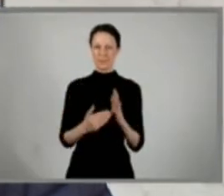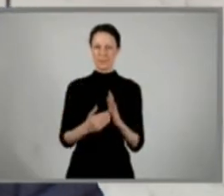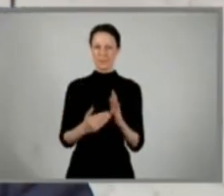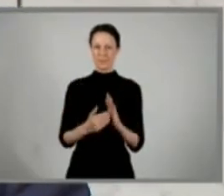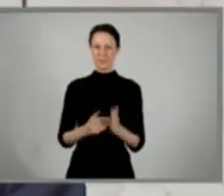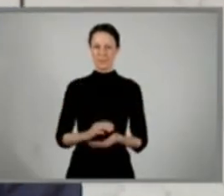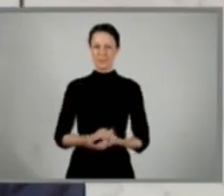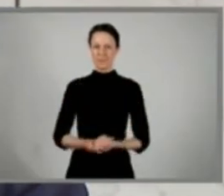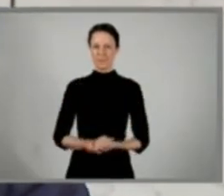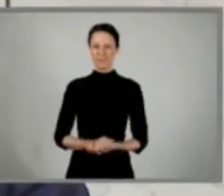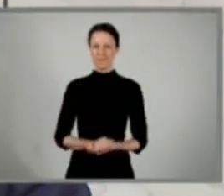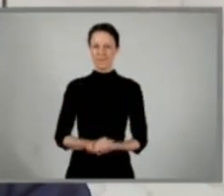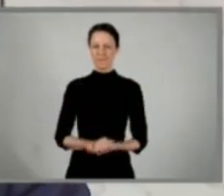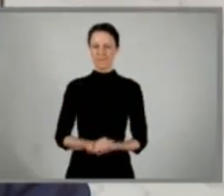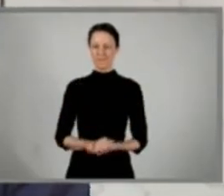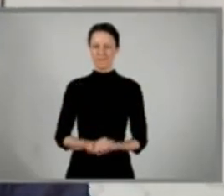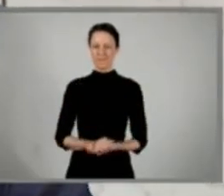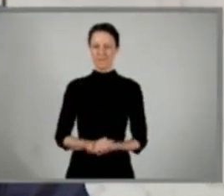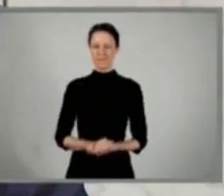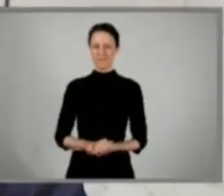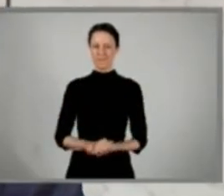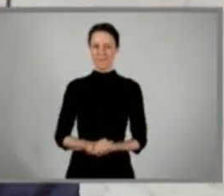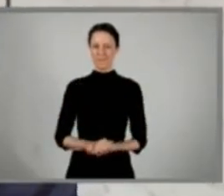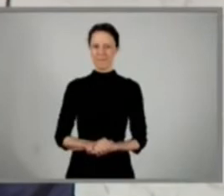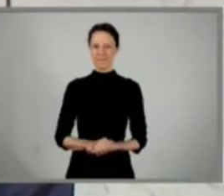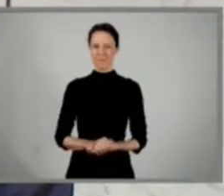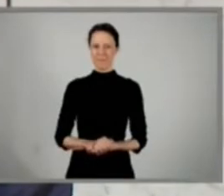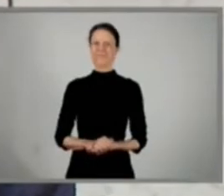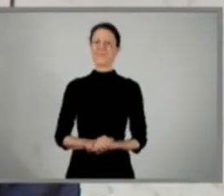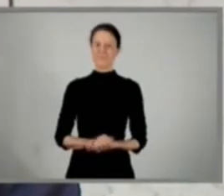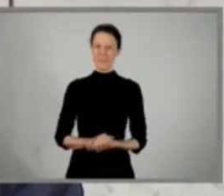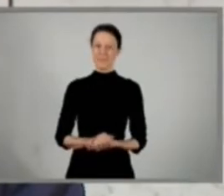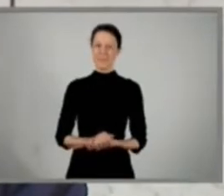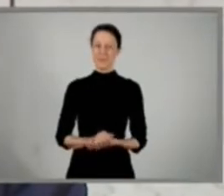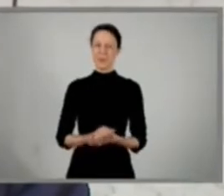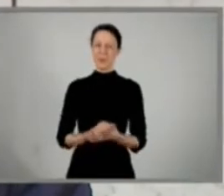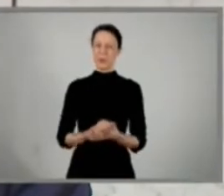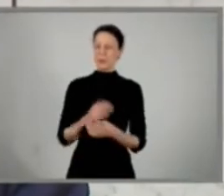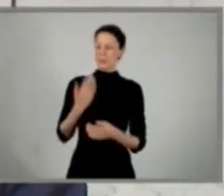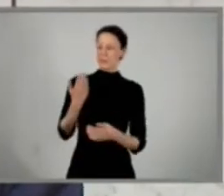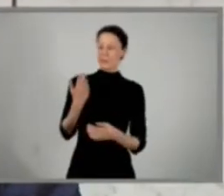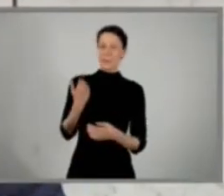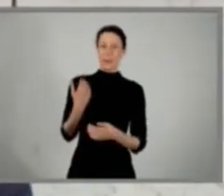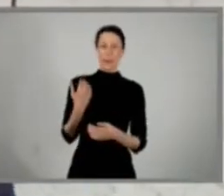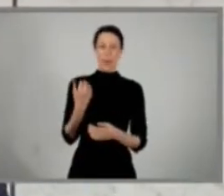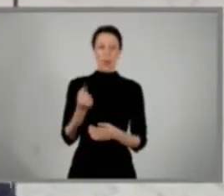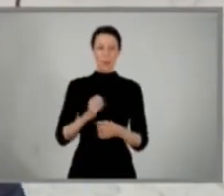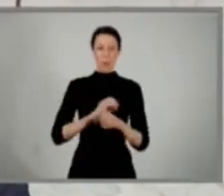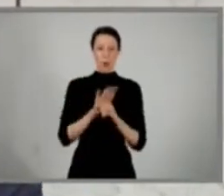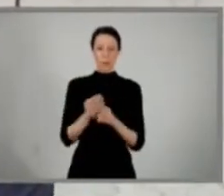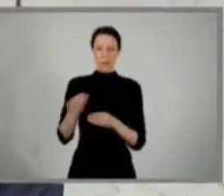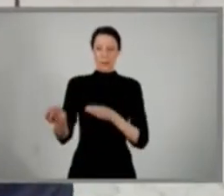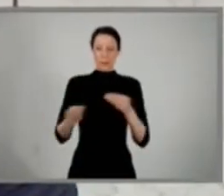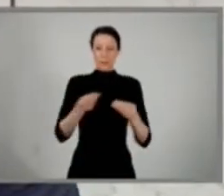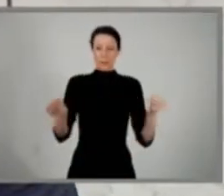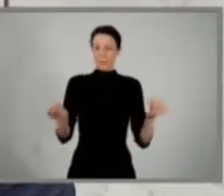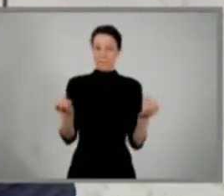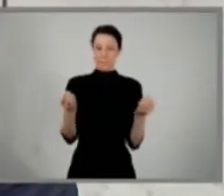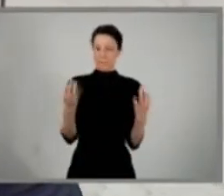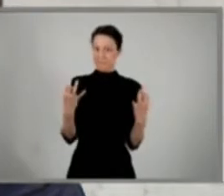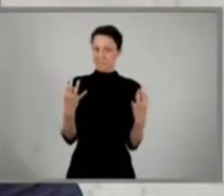were no deaths, there was no community transmission occurring in Australia, and there were